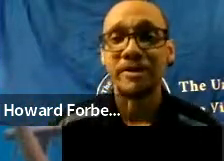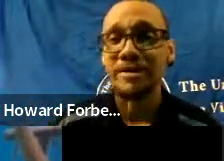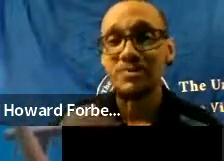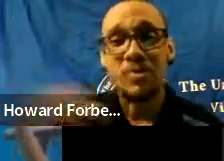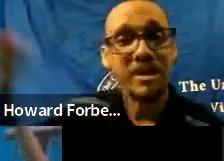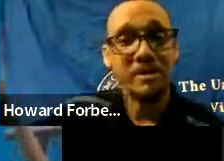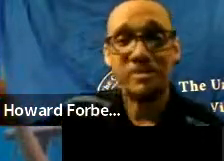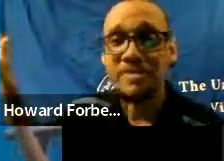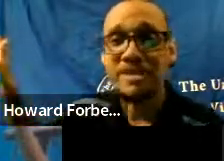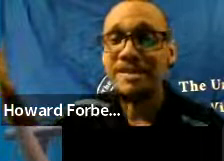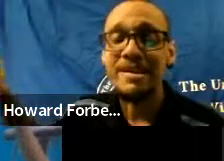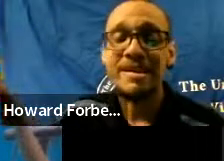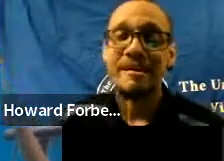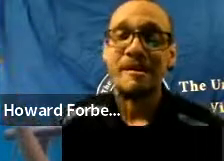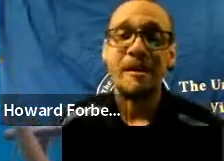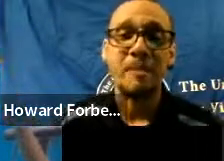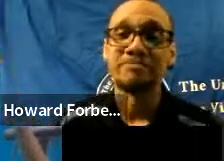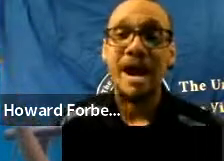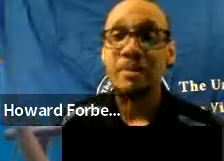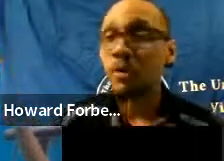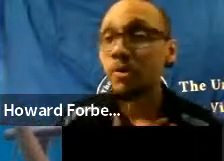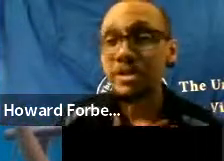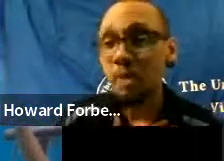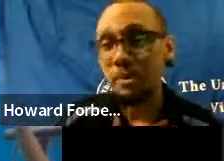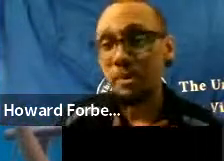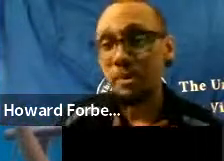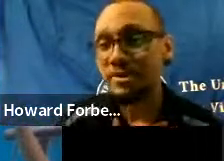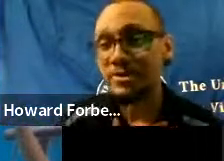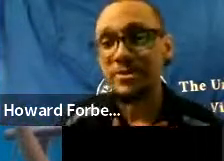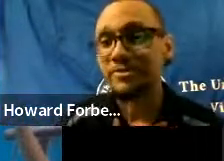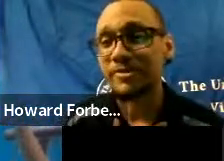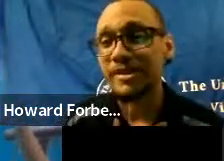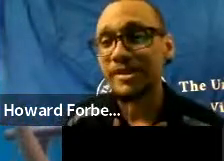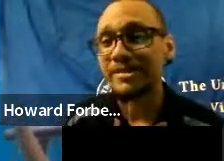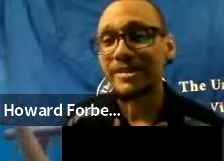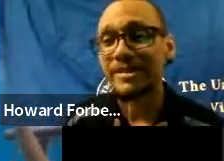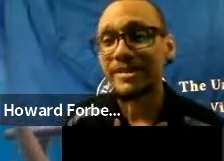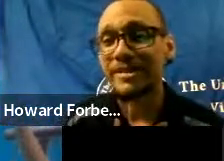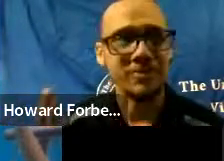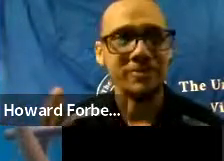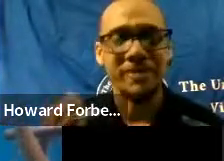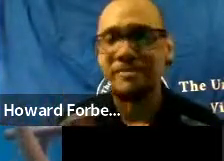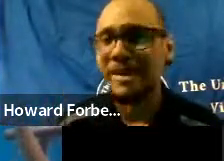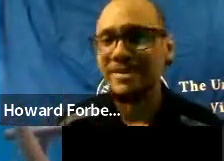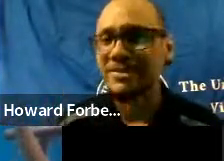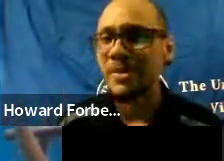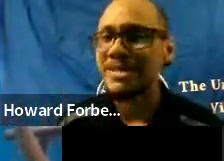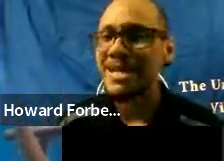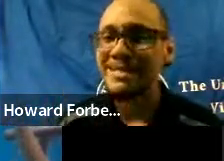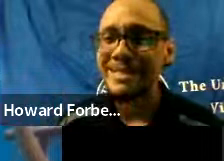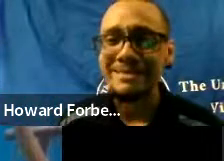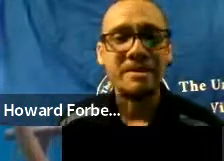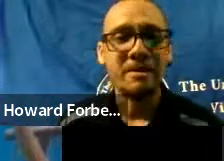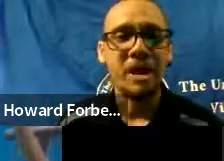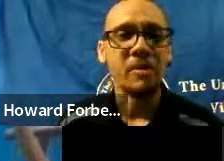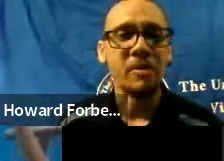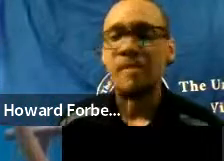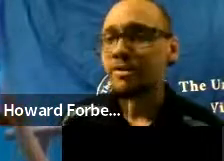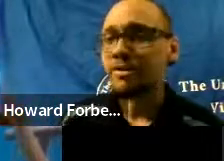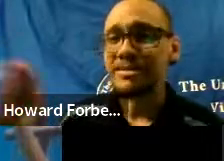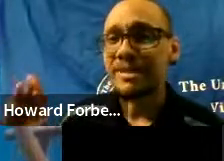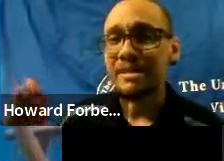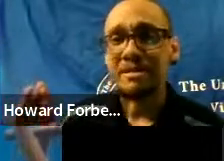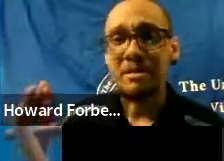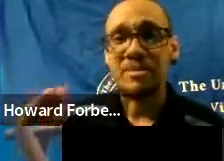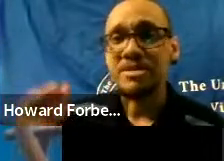training, but Mara is way above me. I'm only open water certified, and I got certified back in 2018.